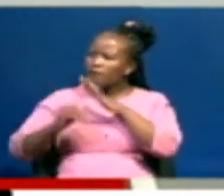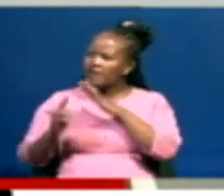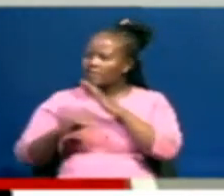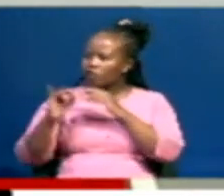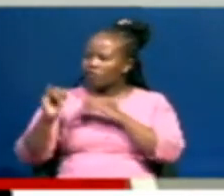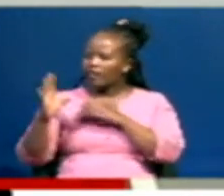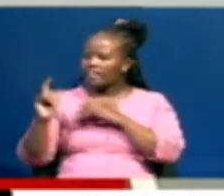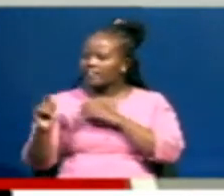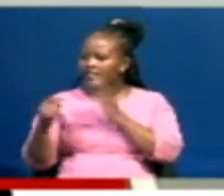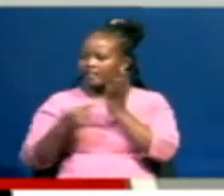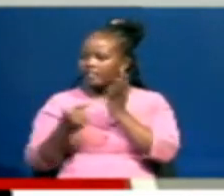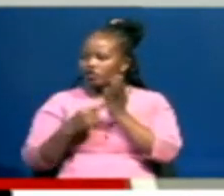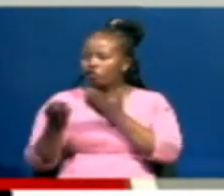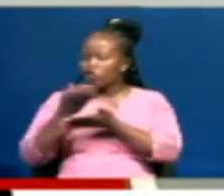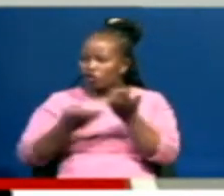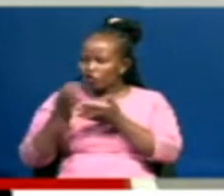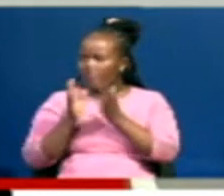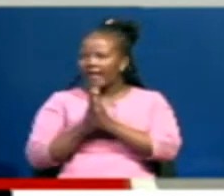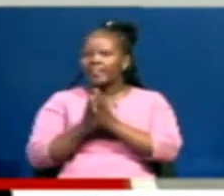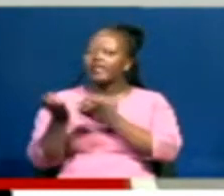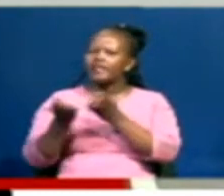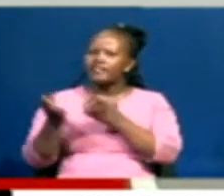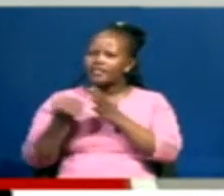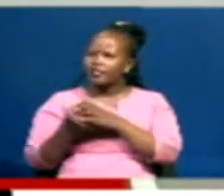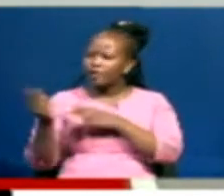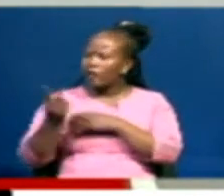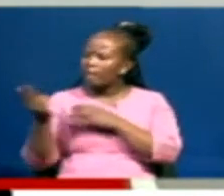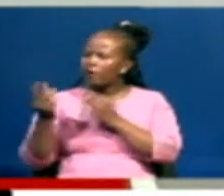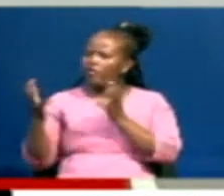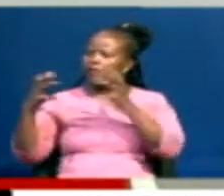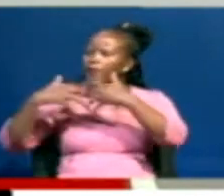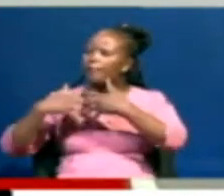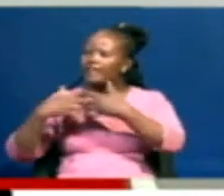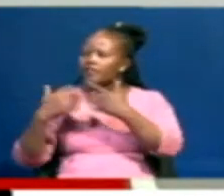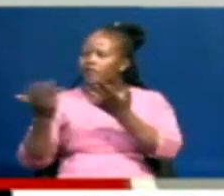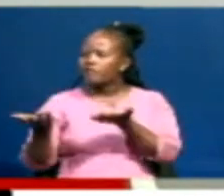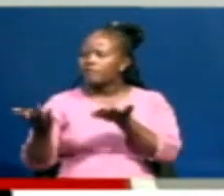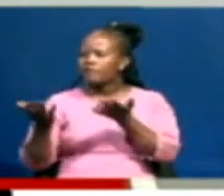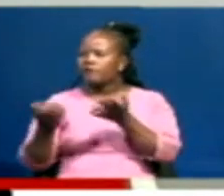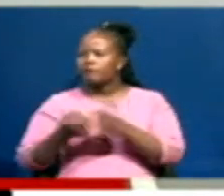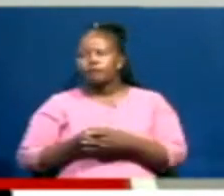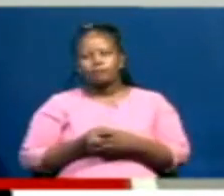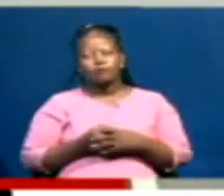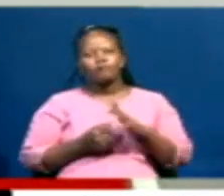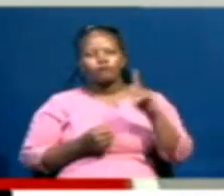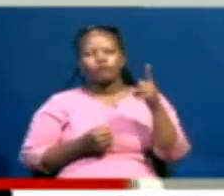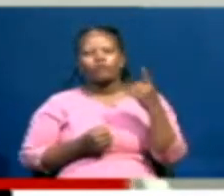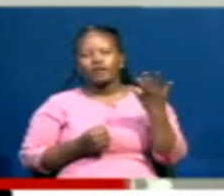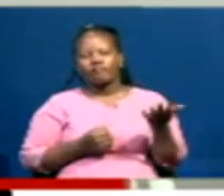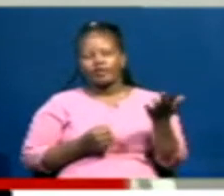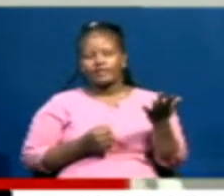the Digital Economy and Trade? Where do the two of you merge? first, building the